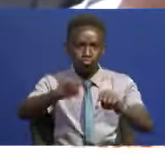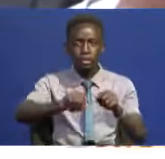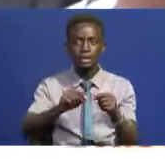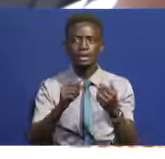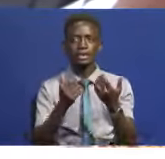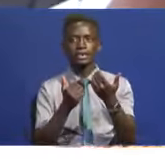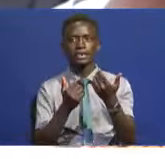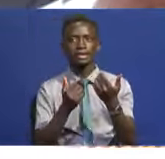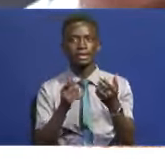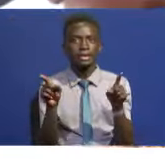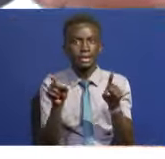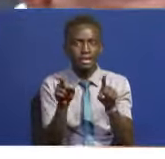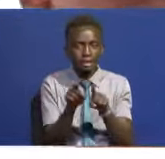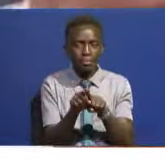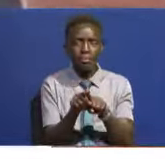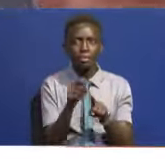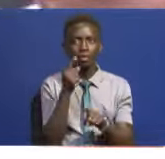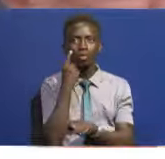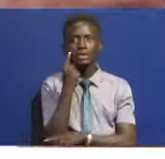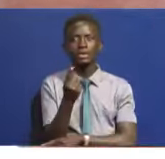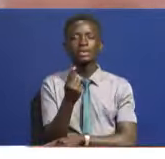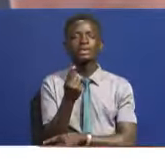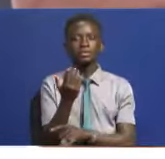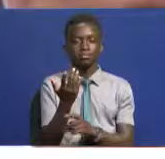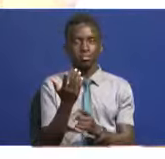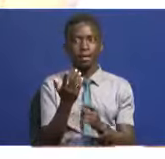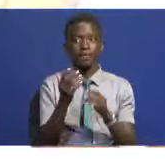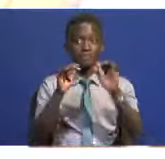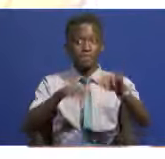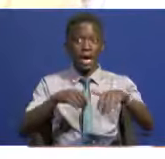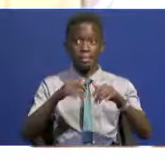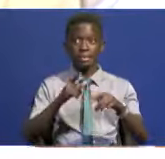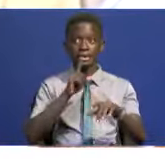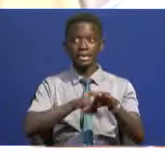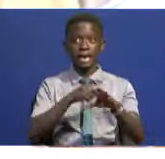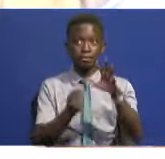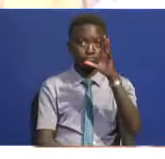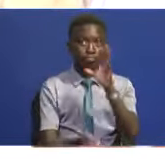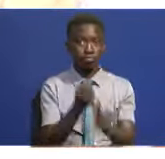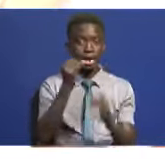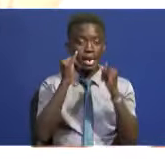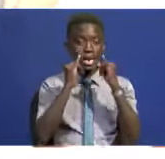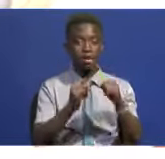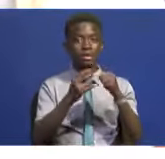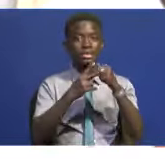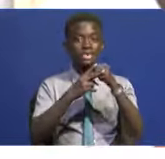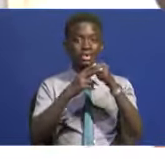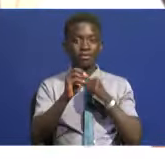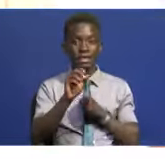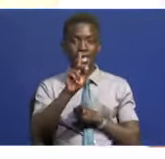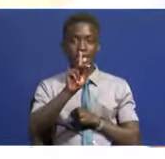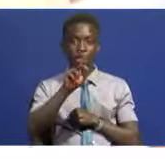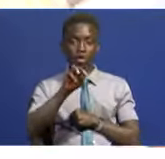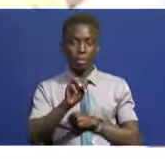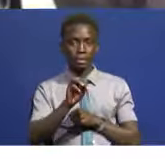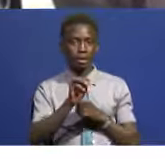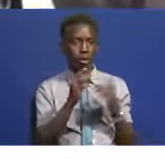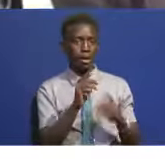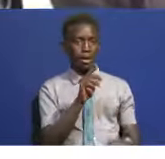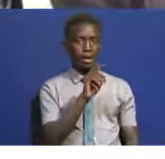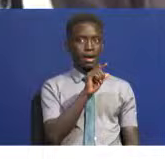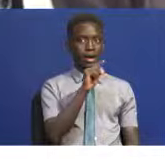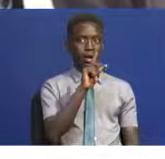fund. Nyoro announced this after inaugurating the new 7-kilometer road linking Kaleshiungu to